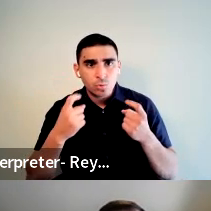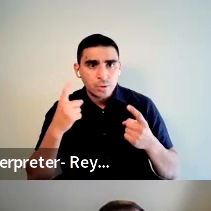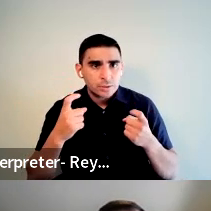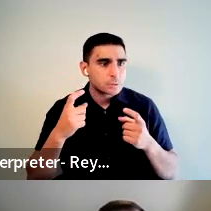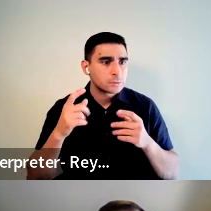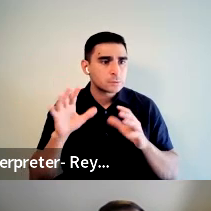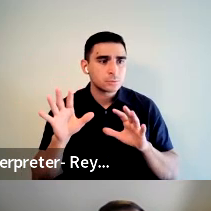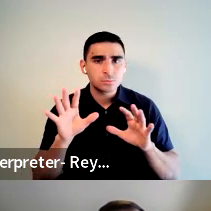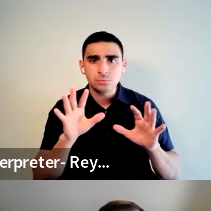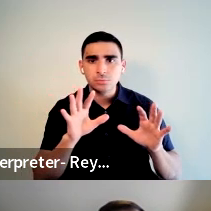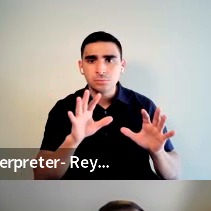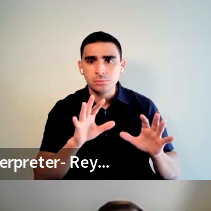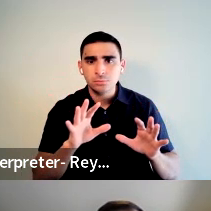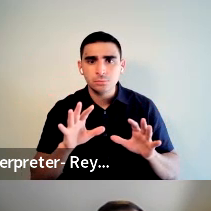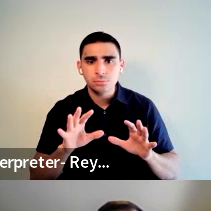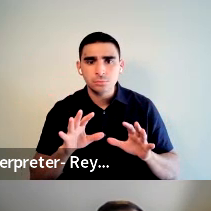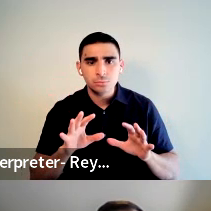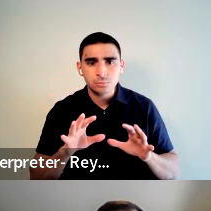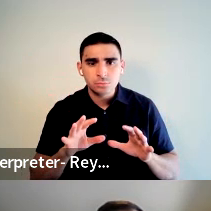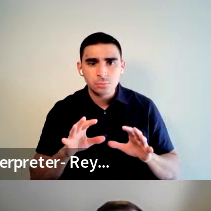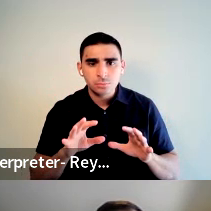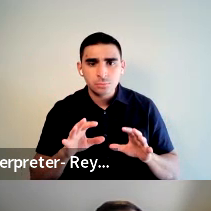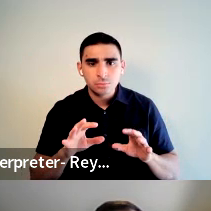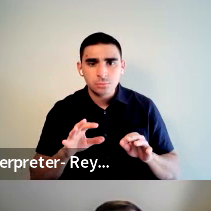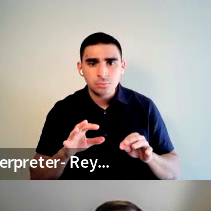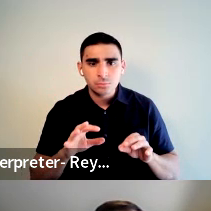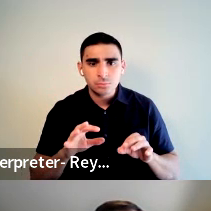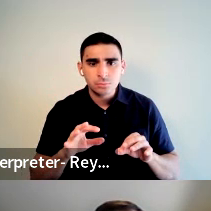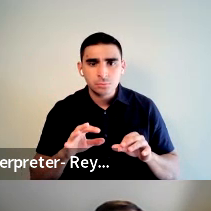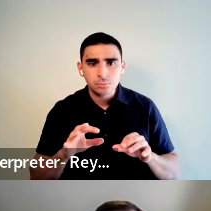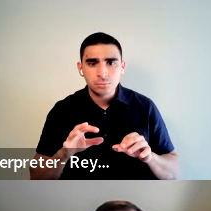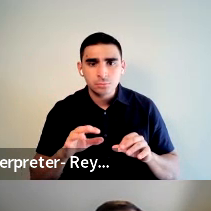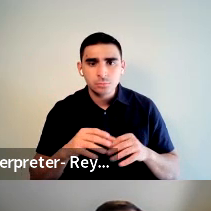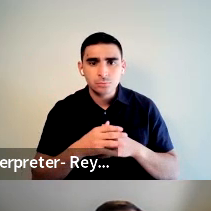the staff work parking lot?